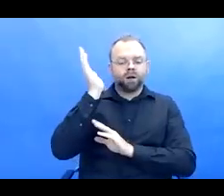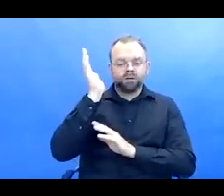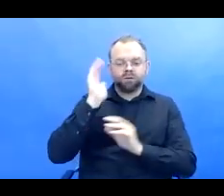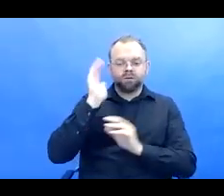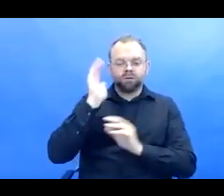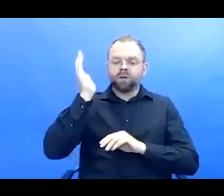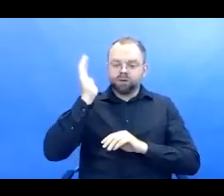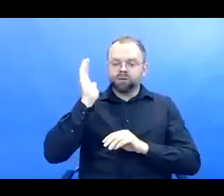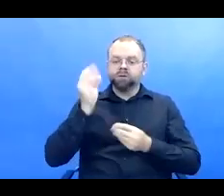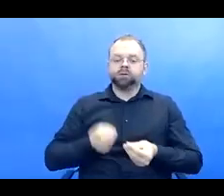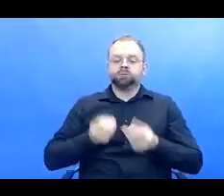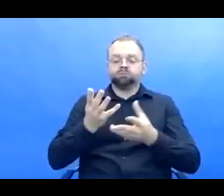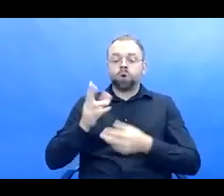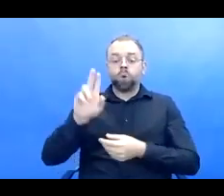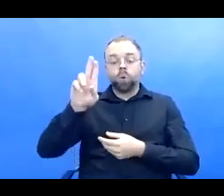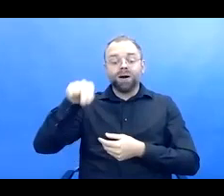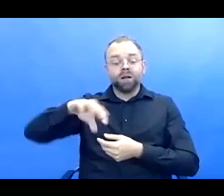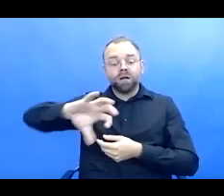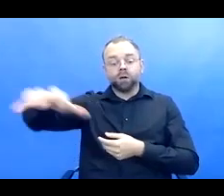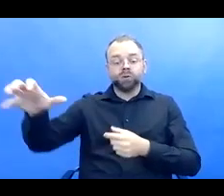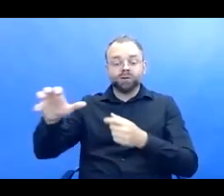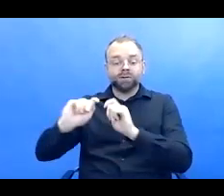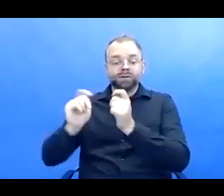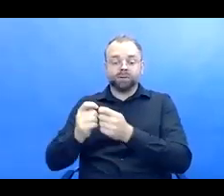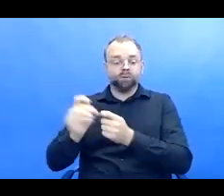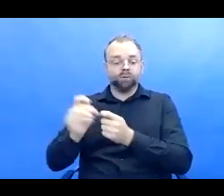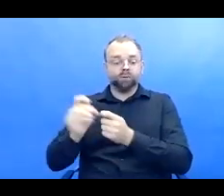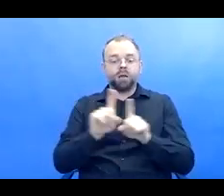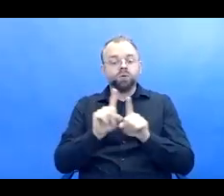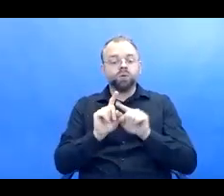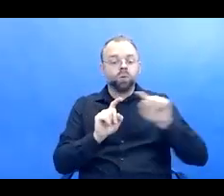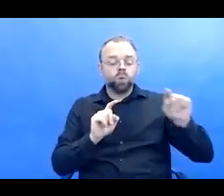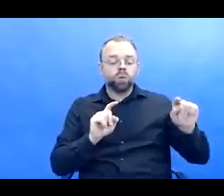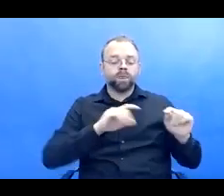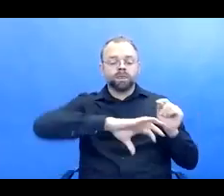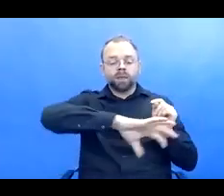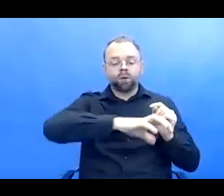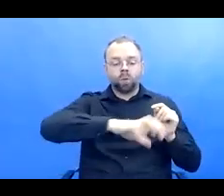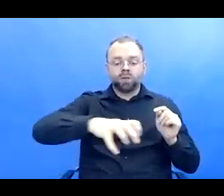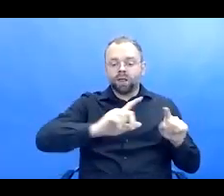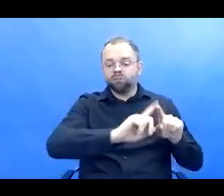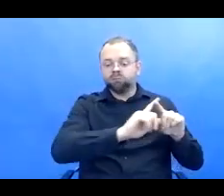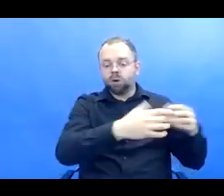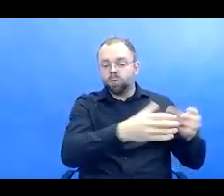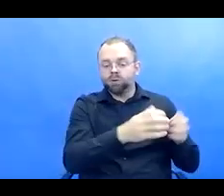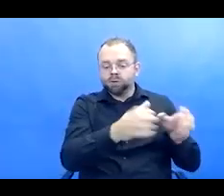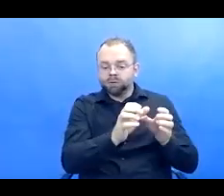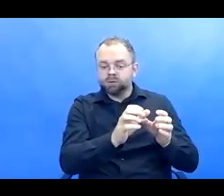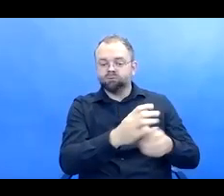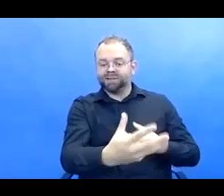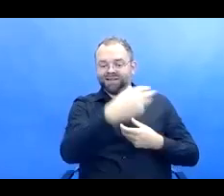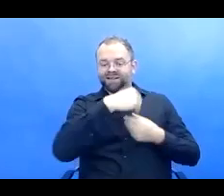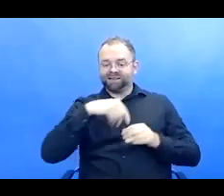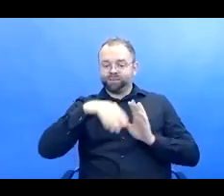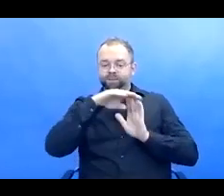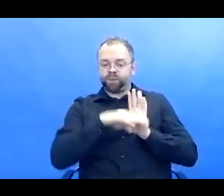really making sure that organizations of persons with disabilities are engaged in all the processes planned in the program, meaning